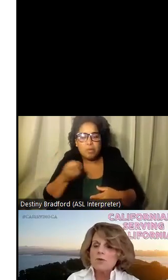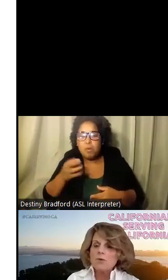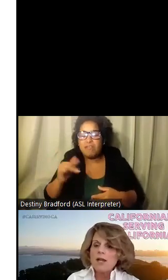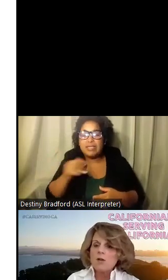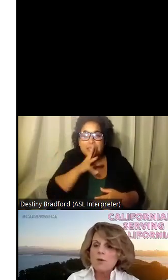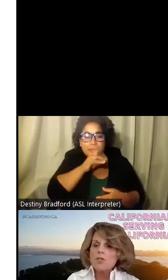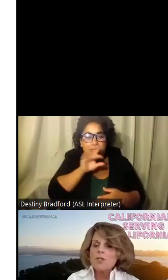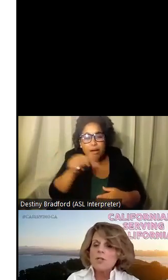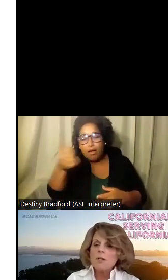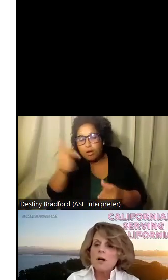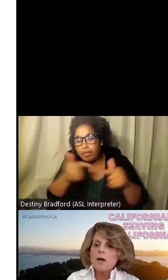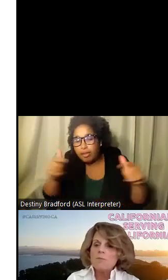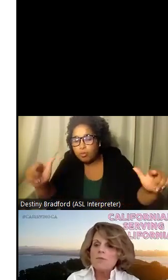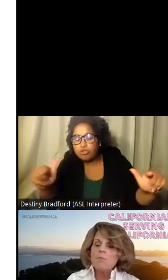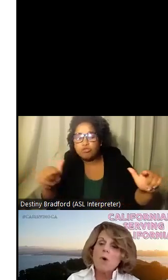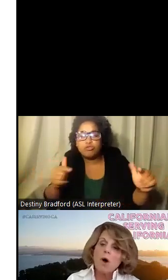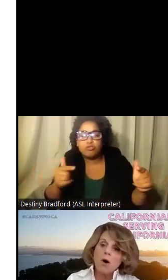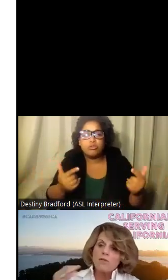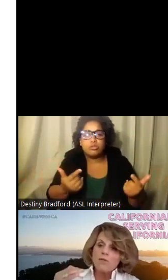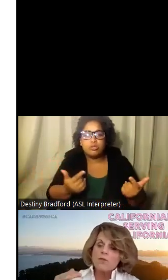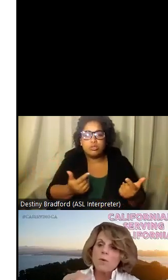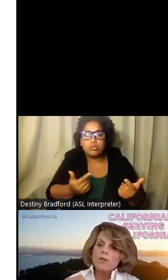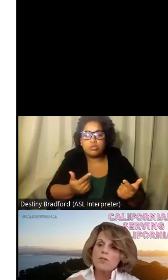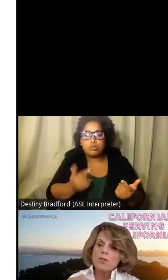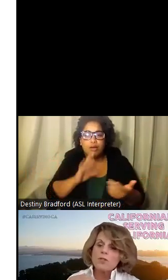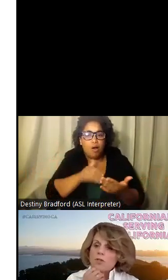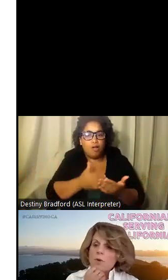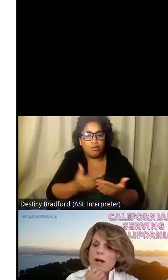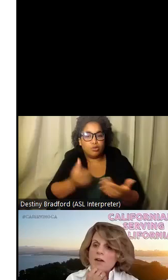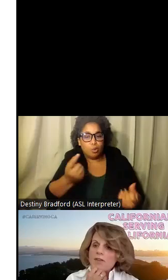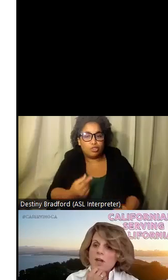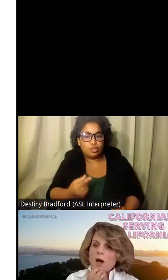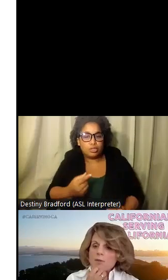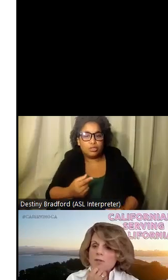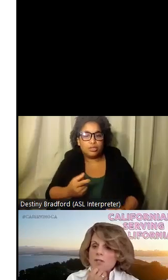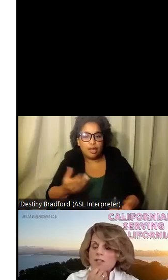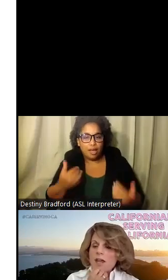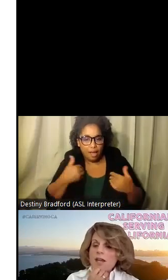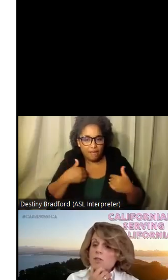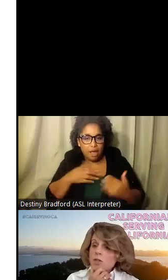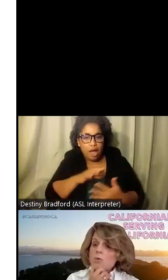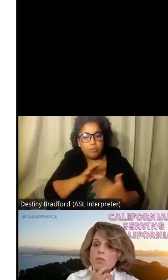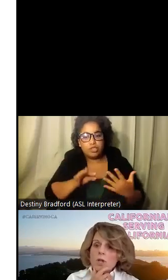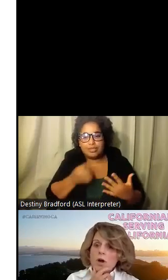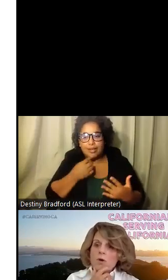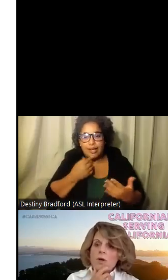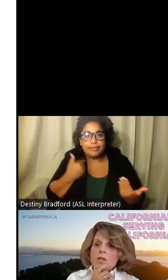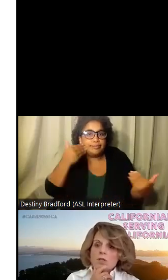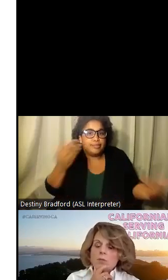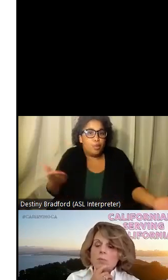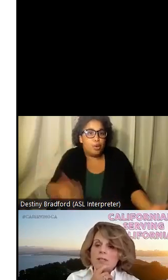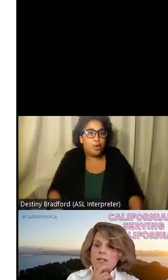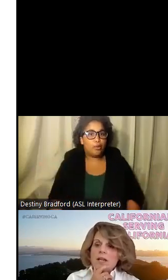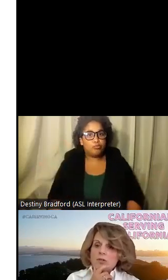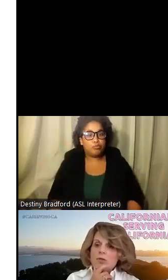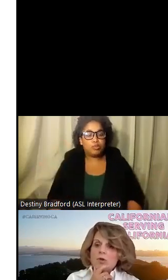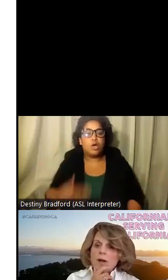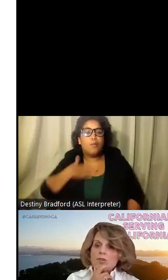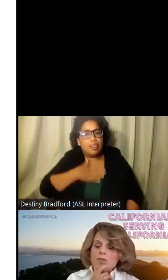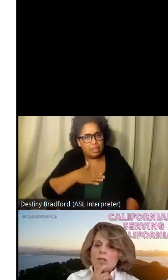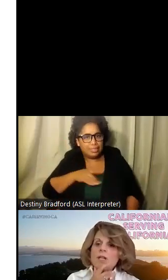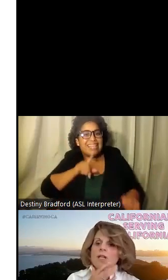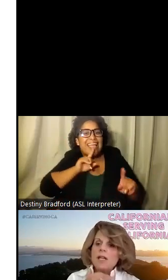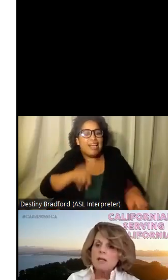speak another language. All of those questions do have the option to say, don't know. So please answer